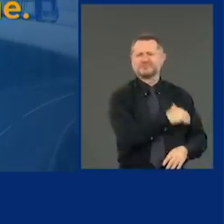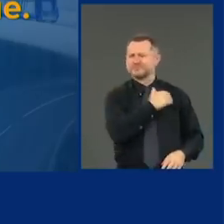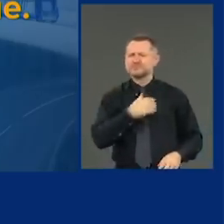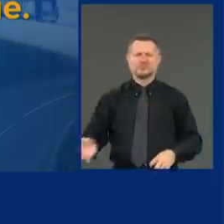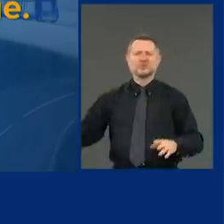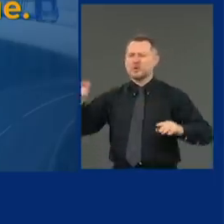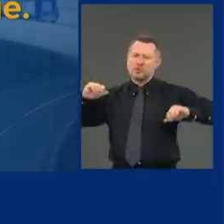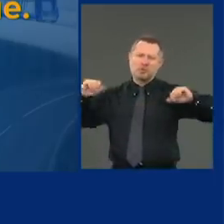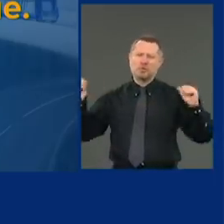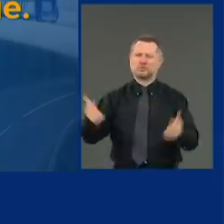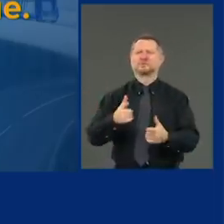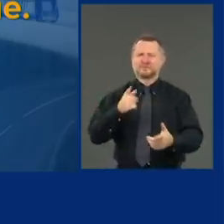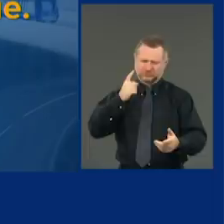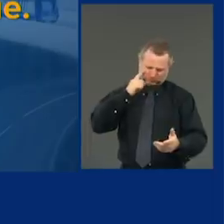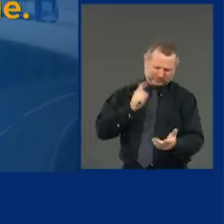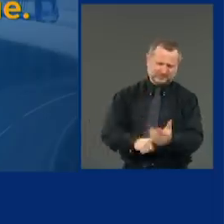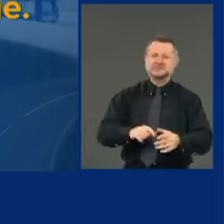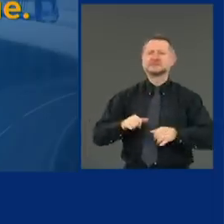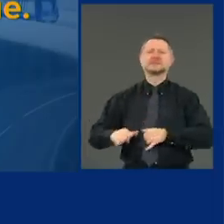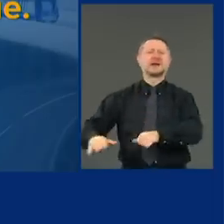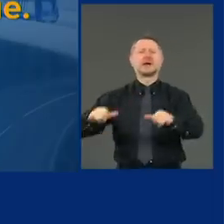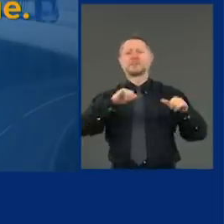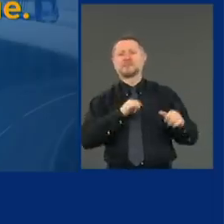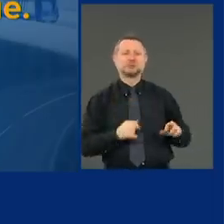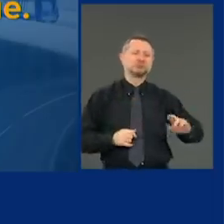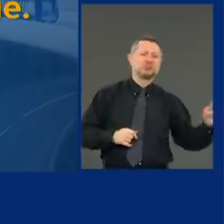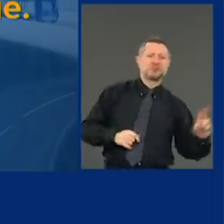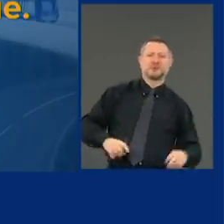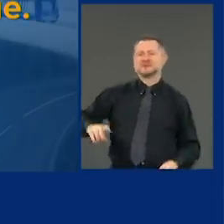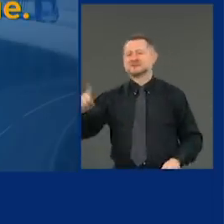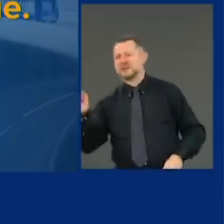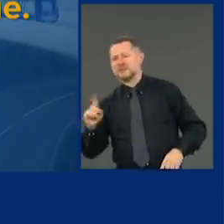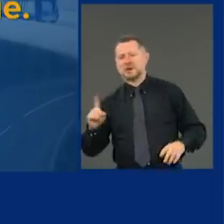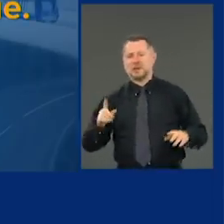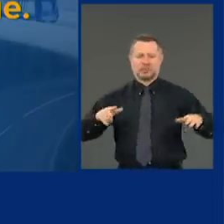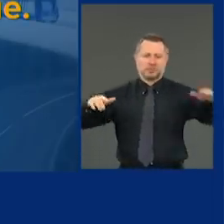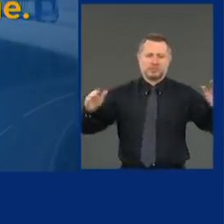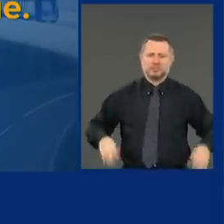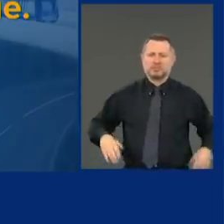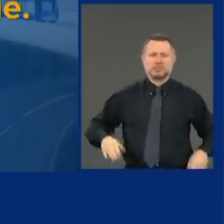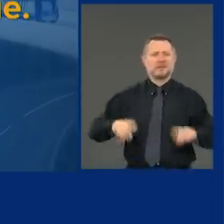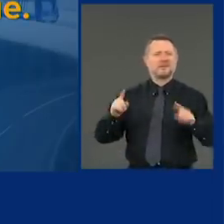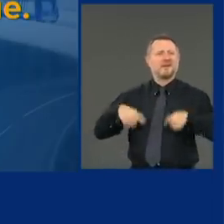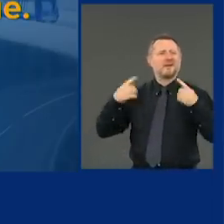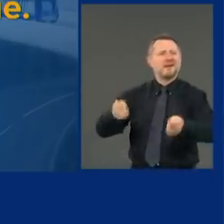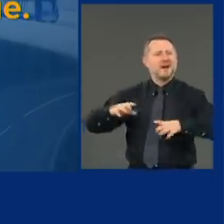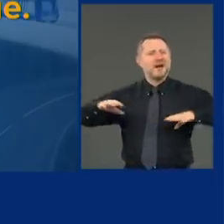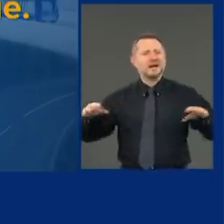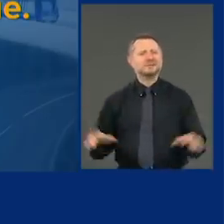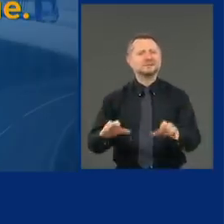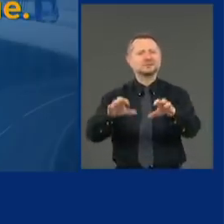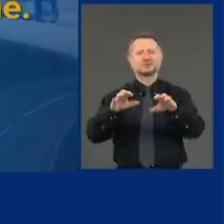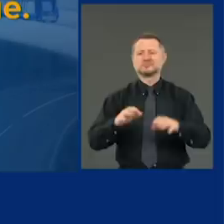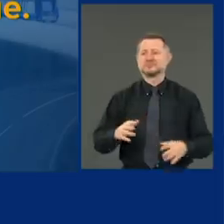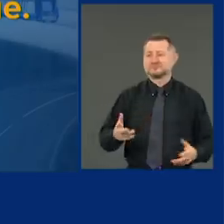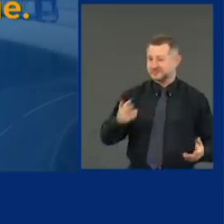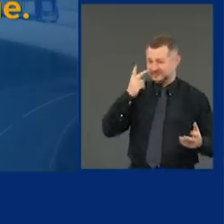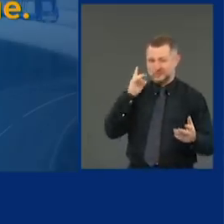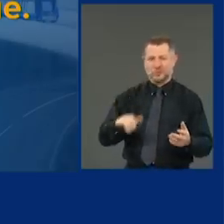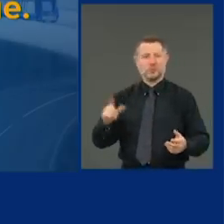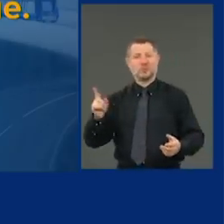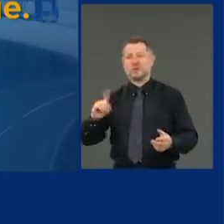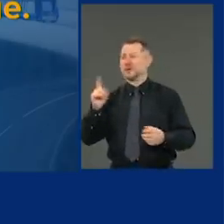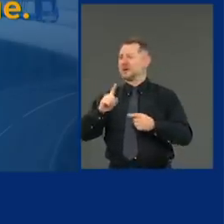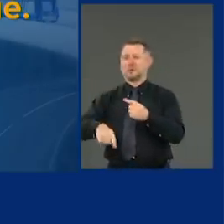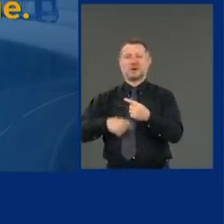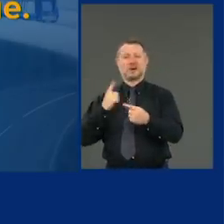problem, Democrats and Republicans. But nobody has done anything. If there's ever a time to